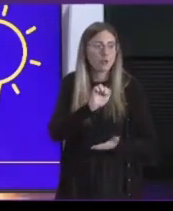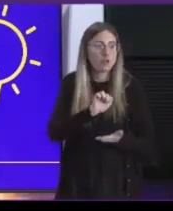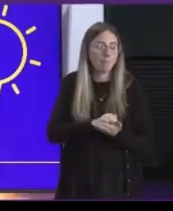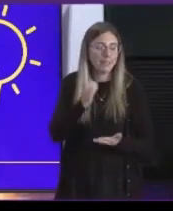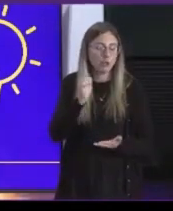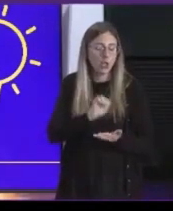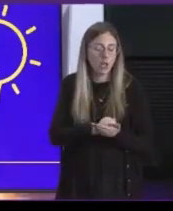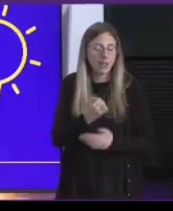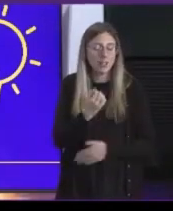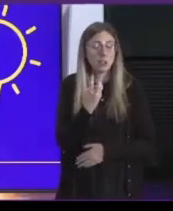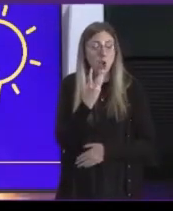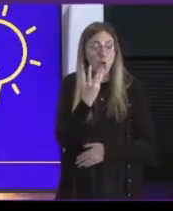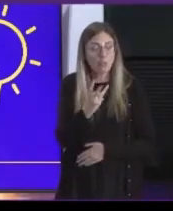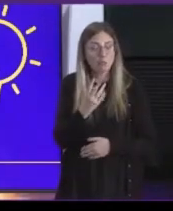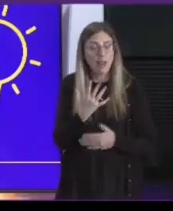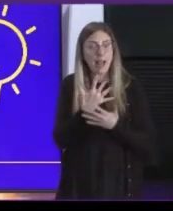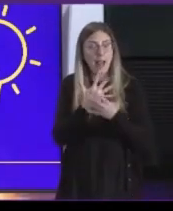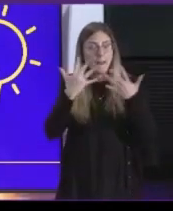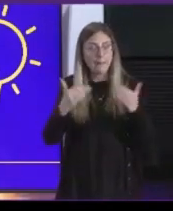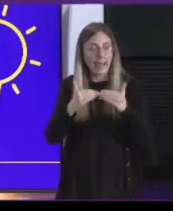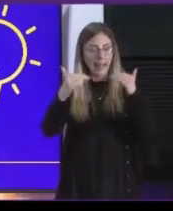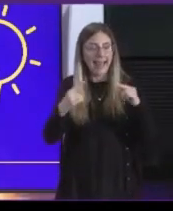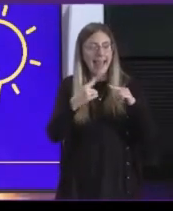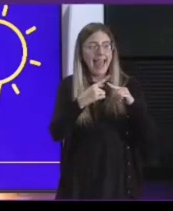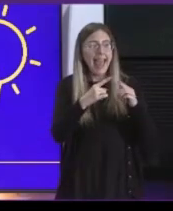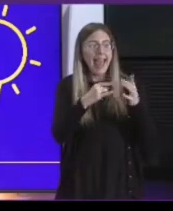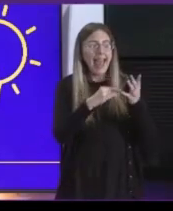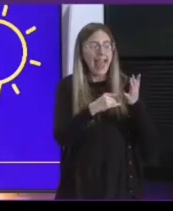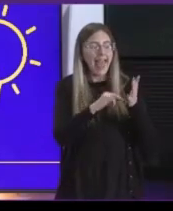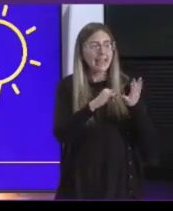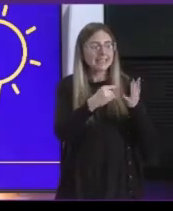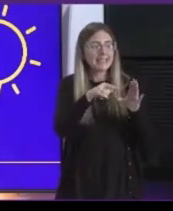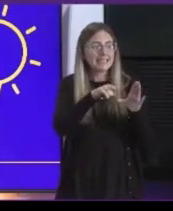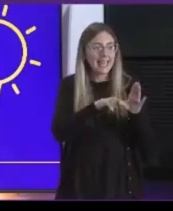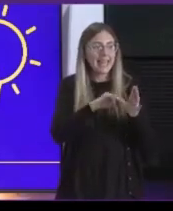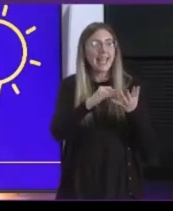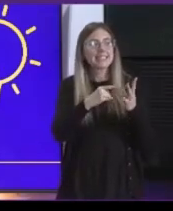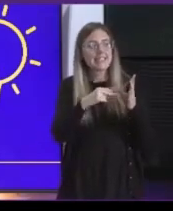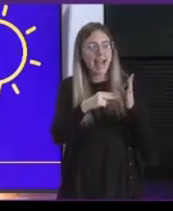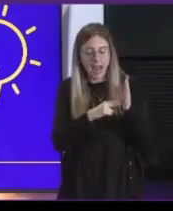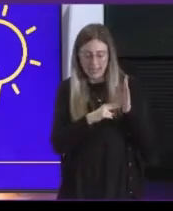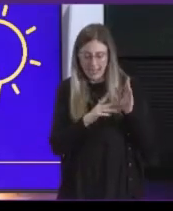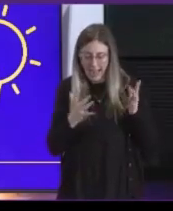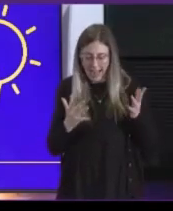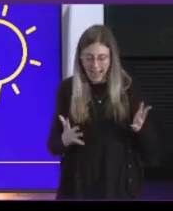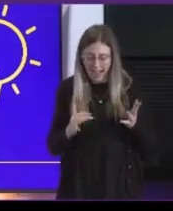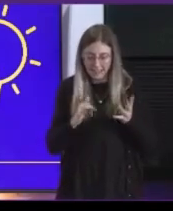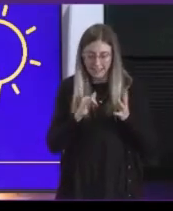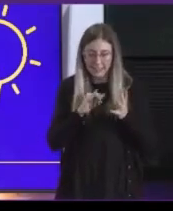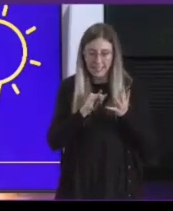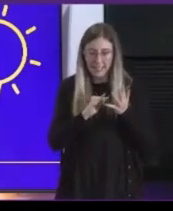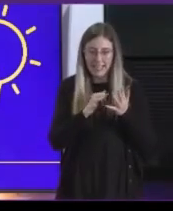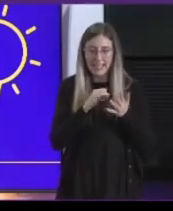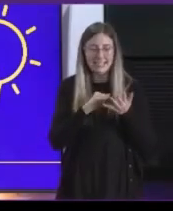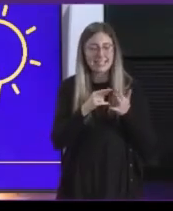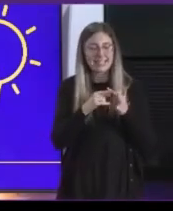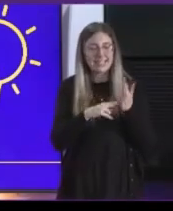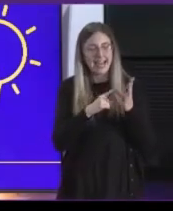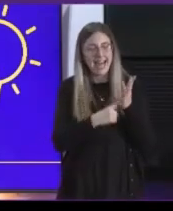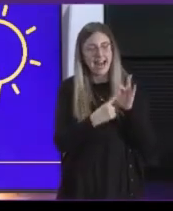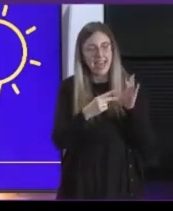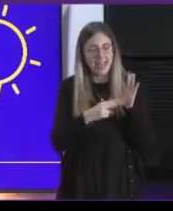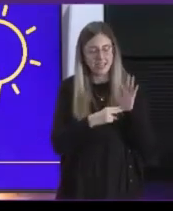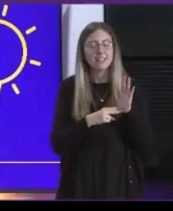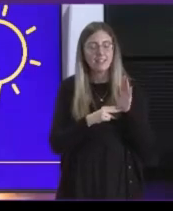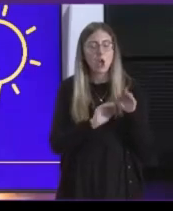big standardization organizations, ETSI, CEN, and CENELEC, have to work together and achieve consensus